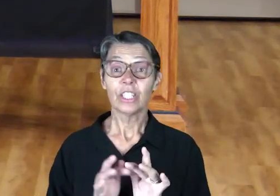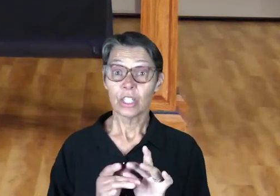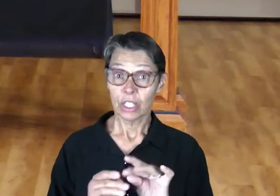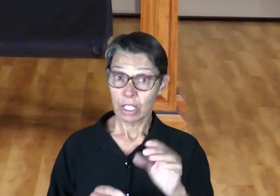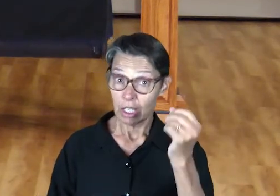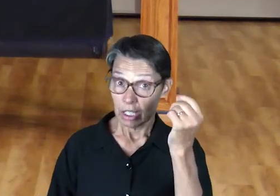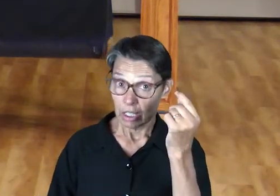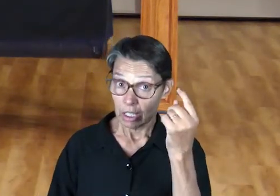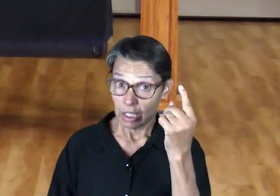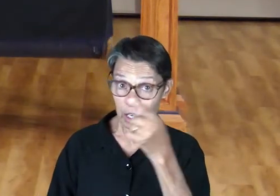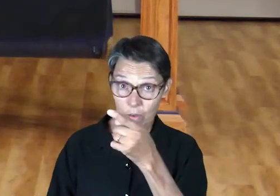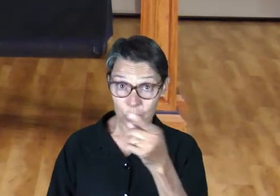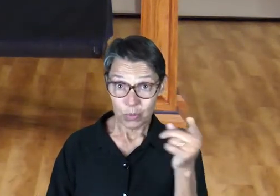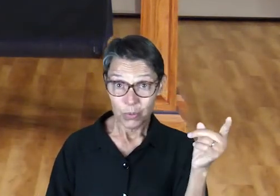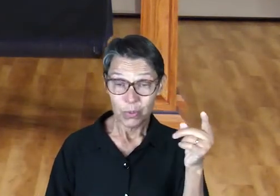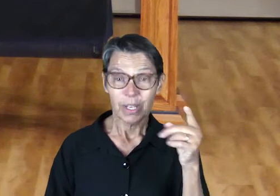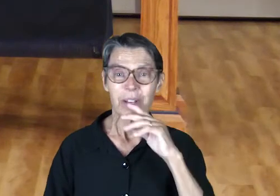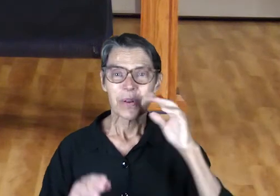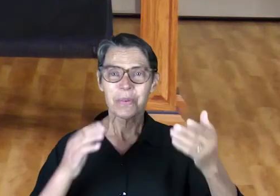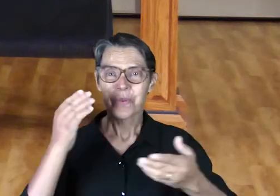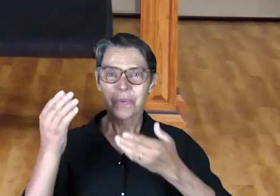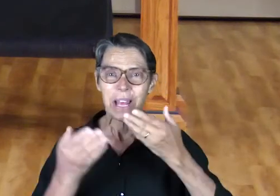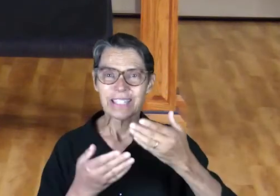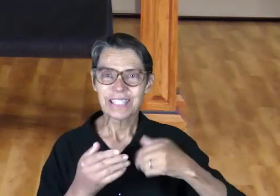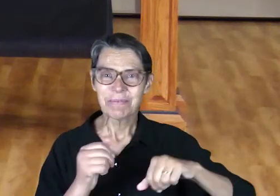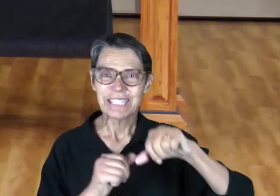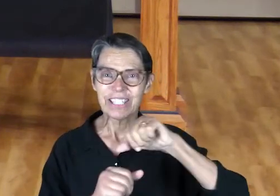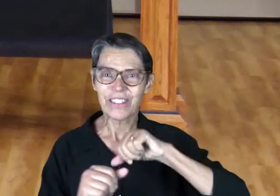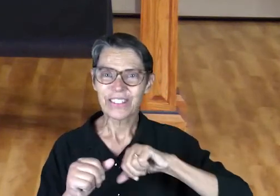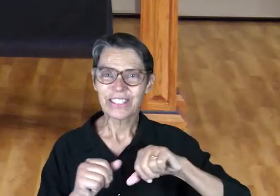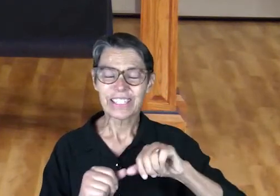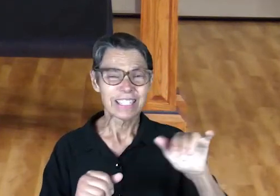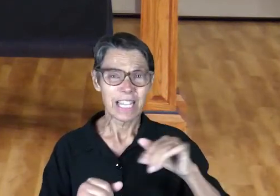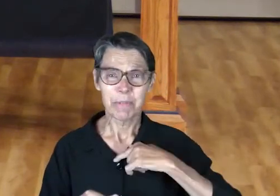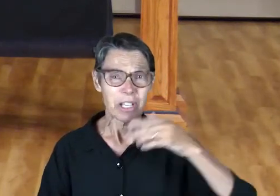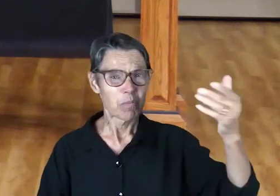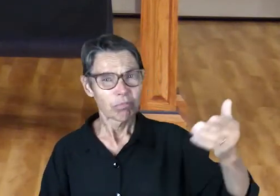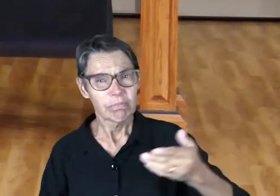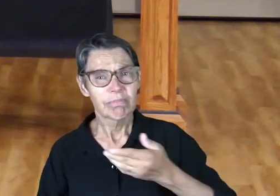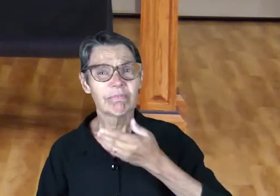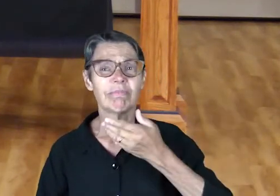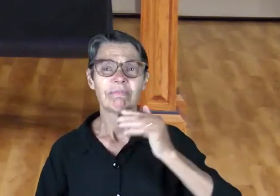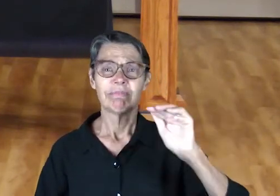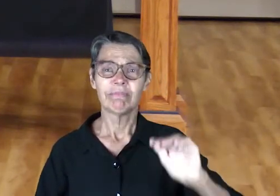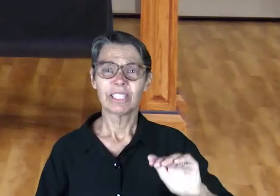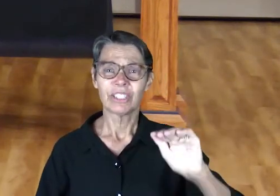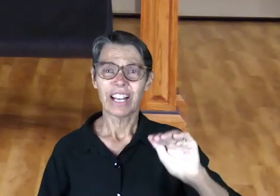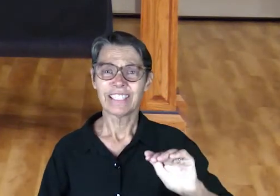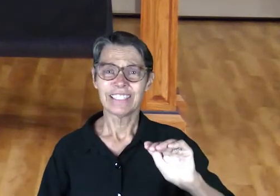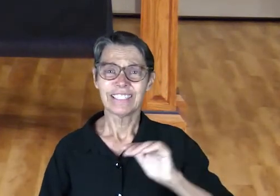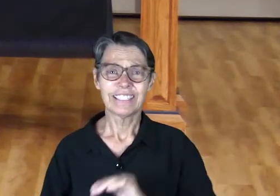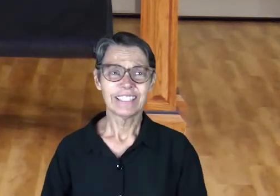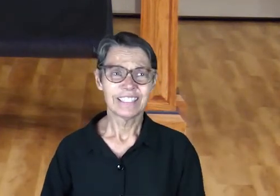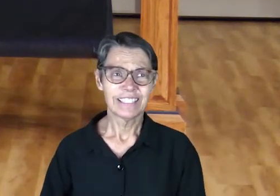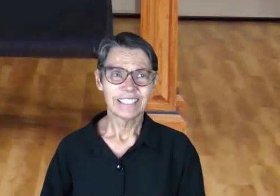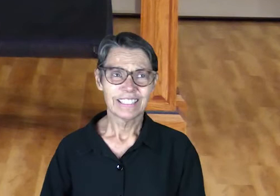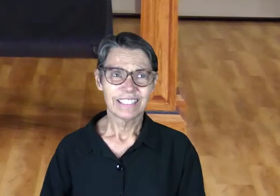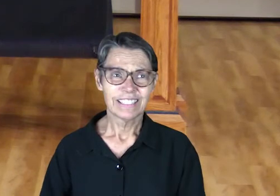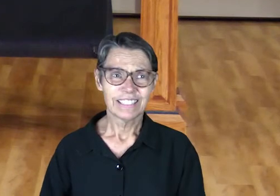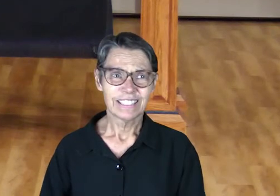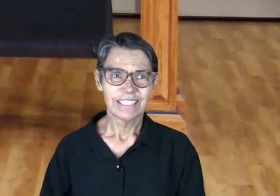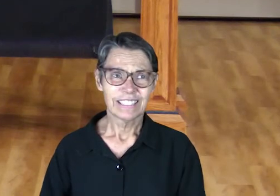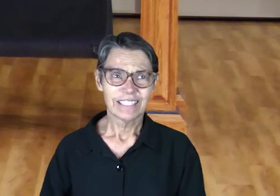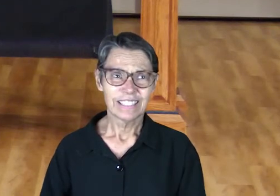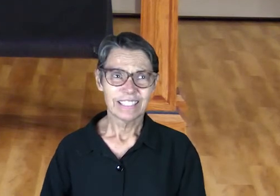He says, look, if you can welcome each other as I'm welcoming this